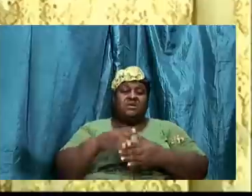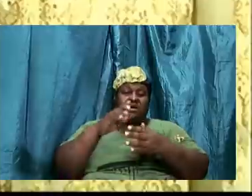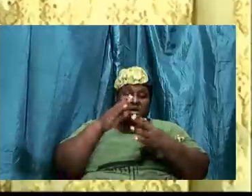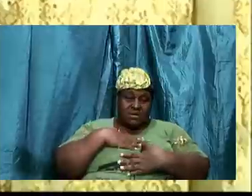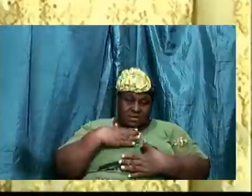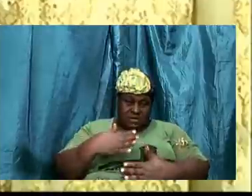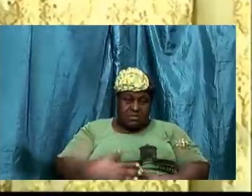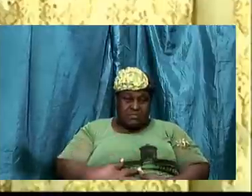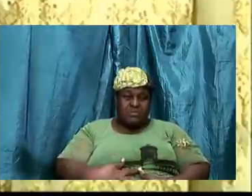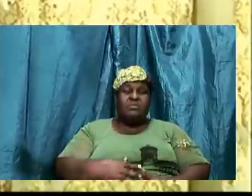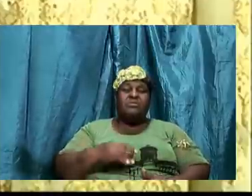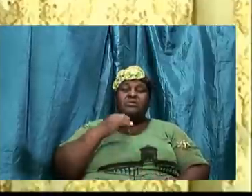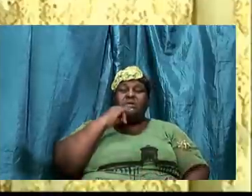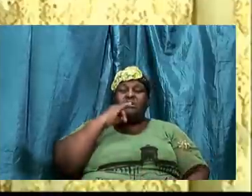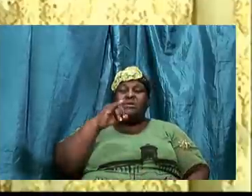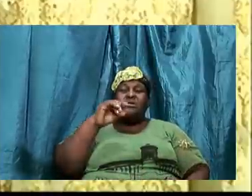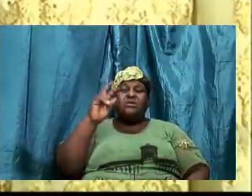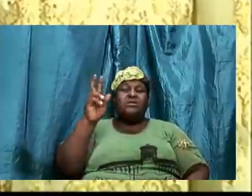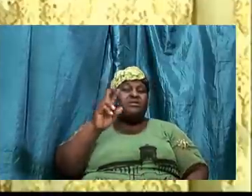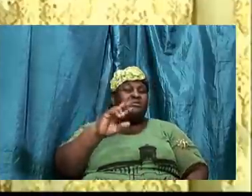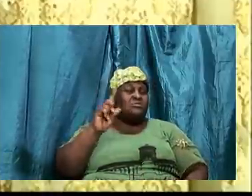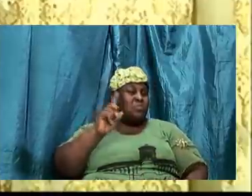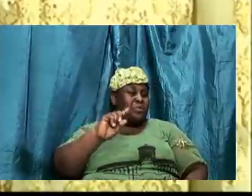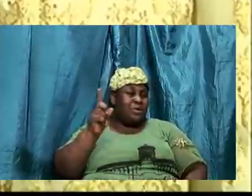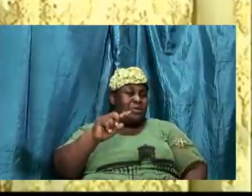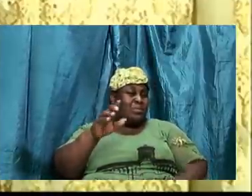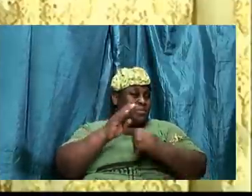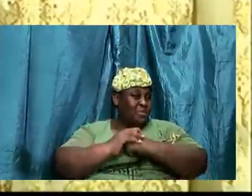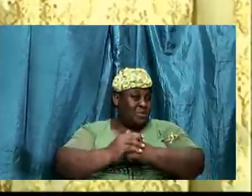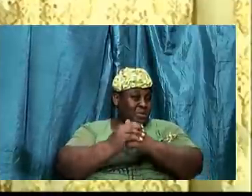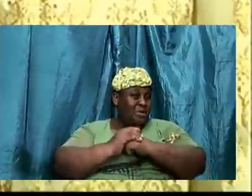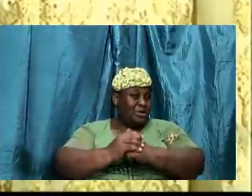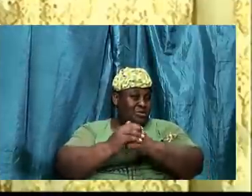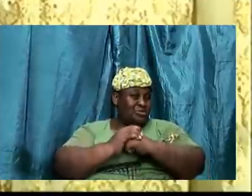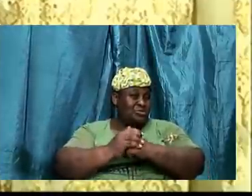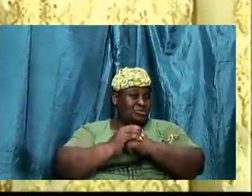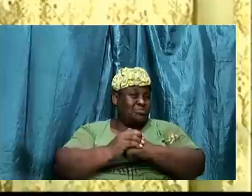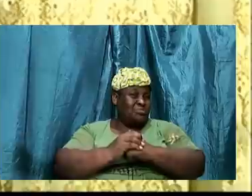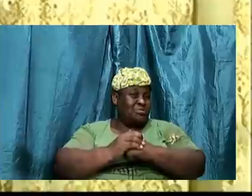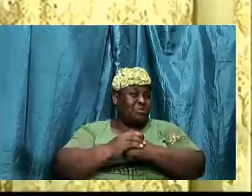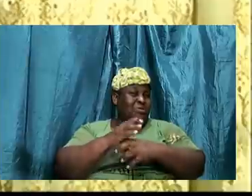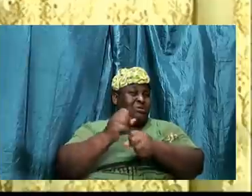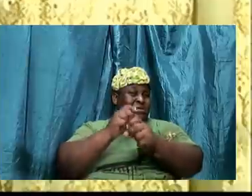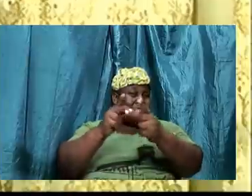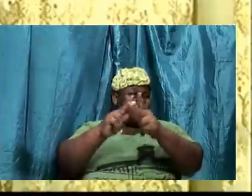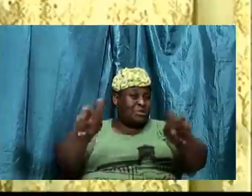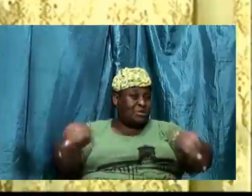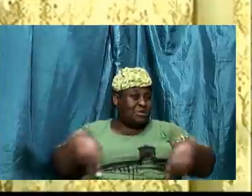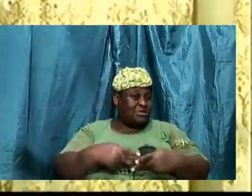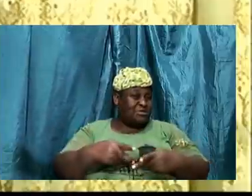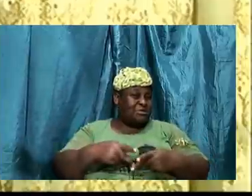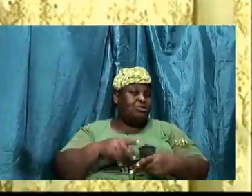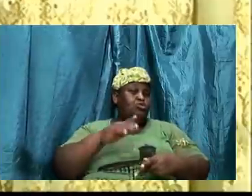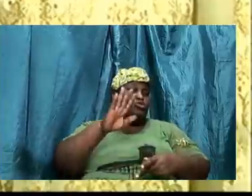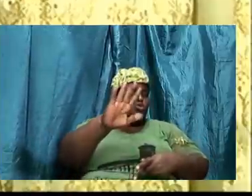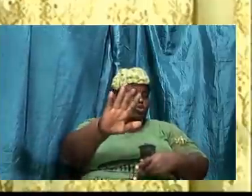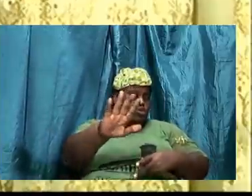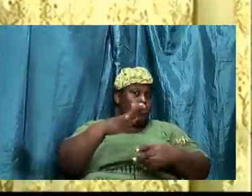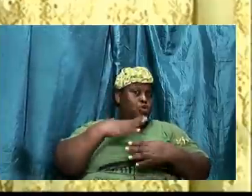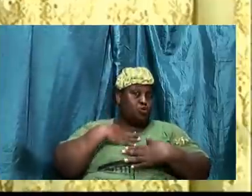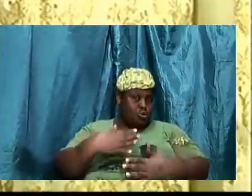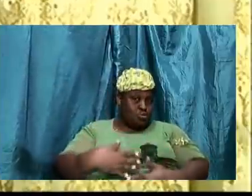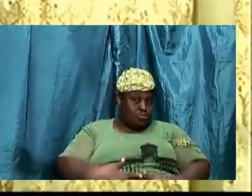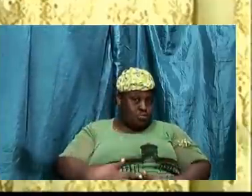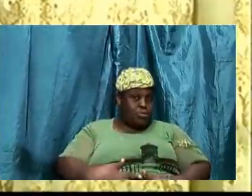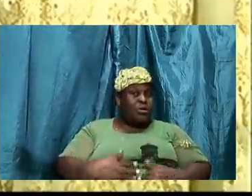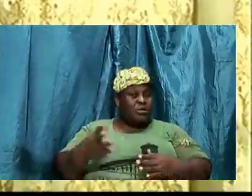is where worship and devotion takes place. And your temple, with your temple, there should be